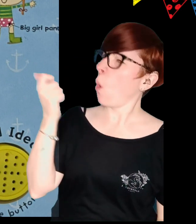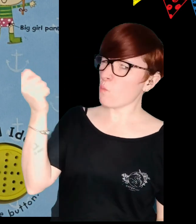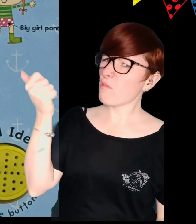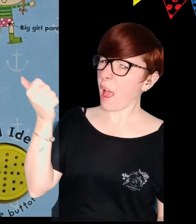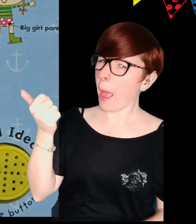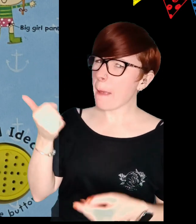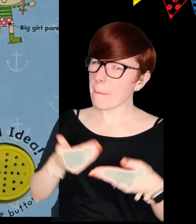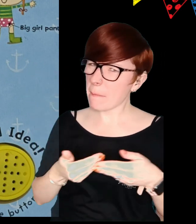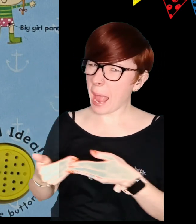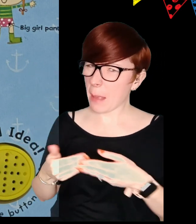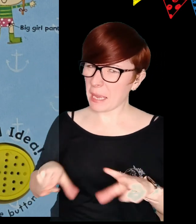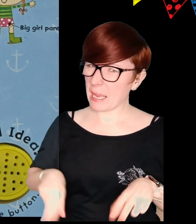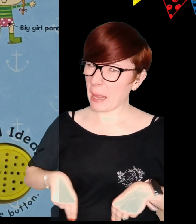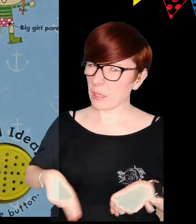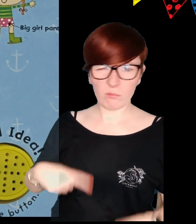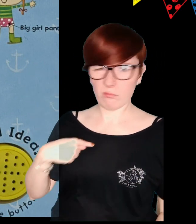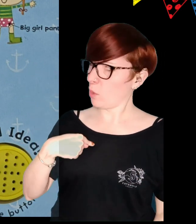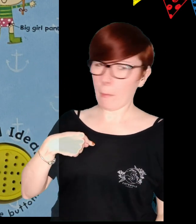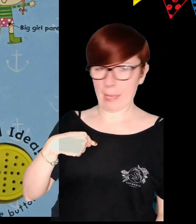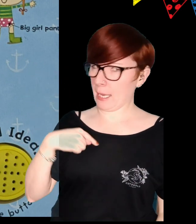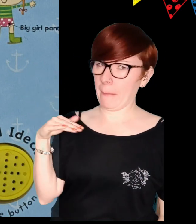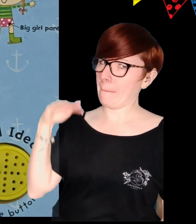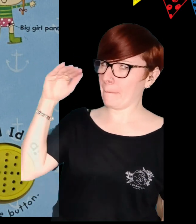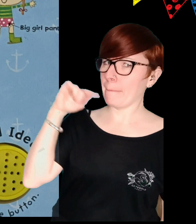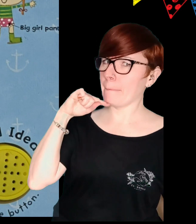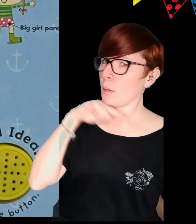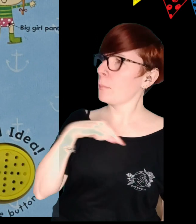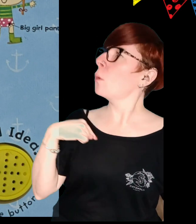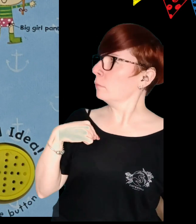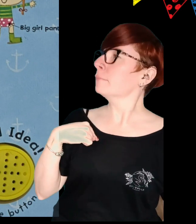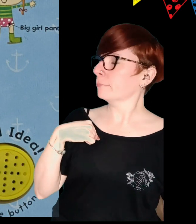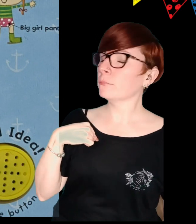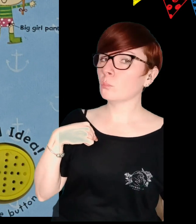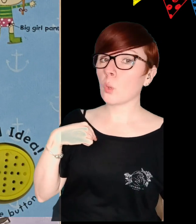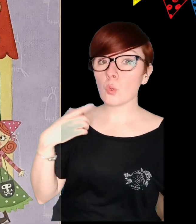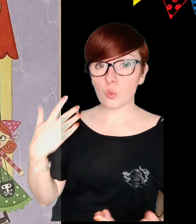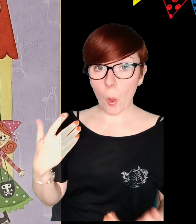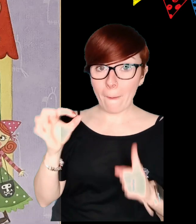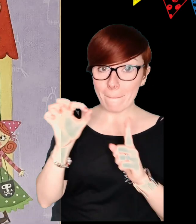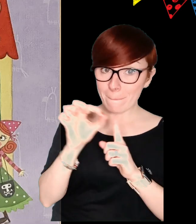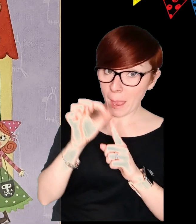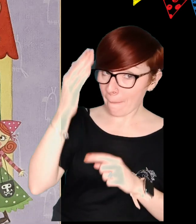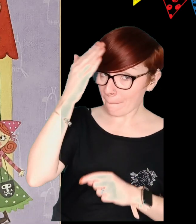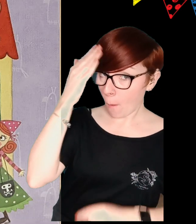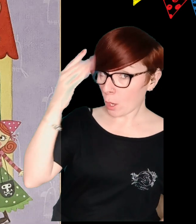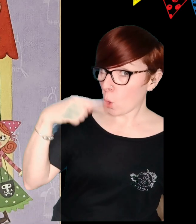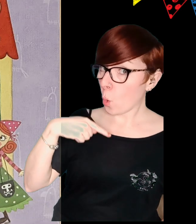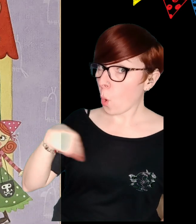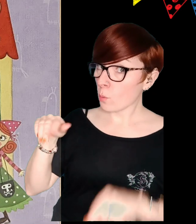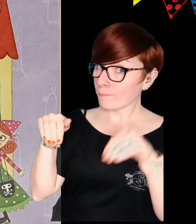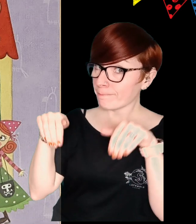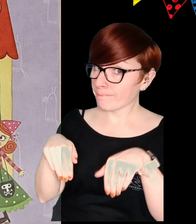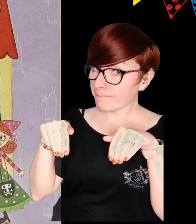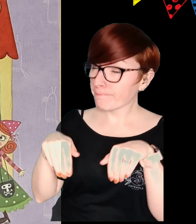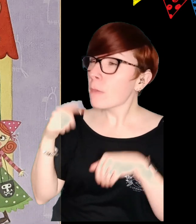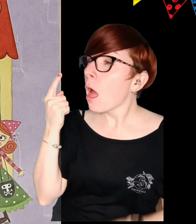It's all right for the baby to wear nappies, thinks Pirate Pete, but I want to be more grown up than that. So Pirate Pete